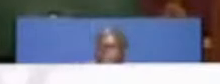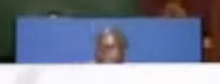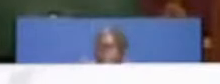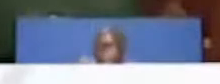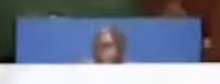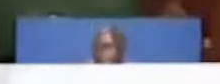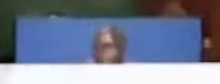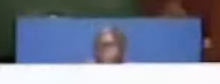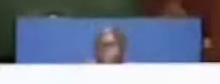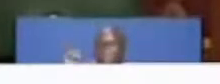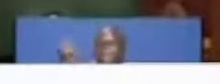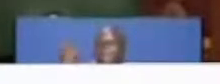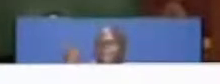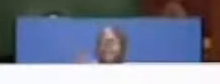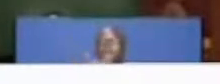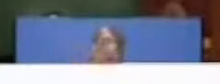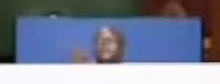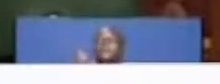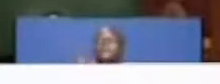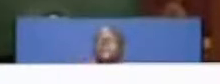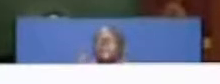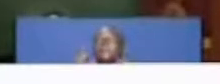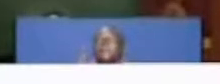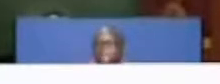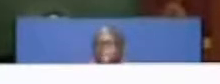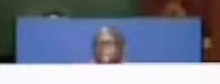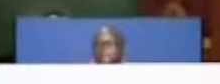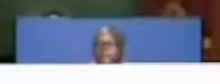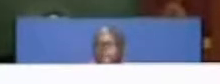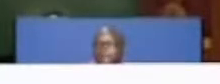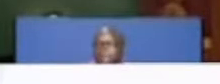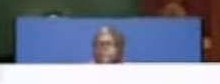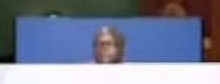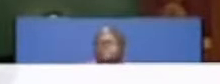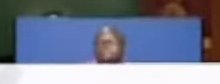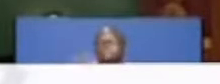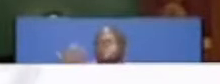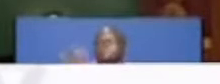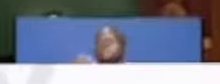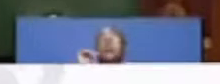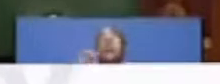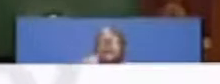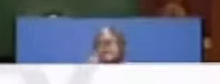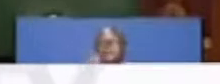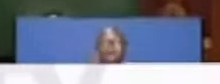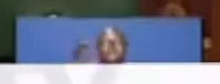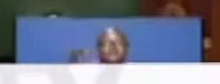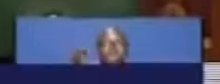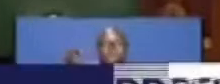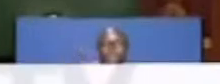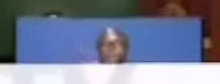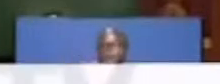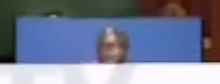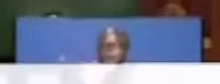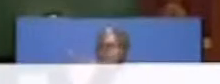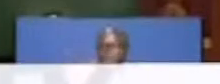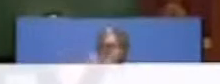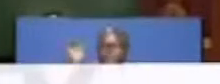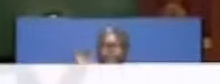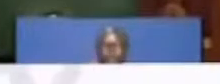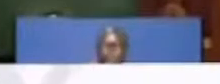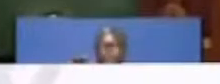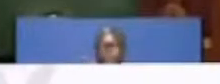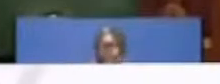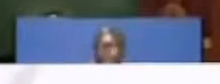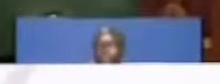Kenya a better present and a brighter future. Our collective contributions to